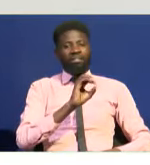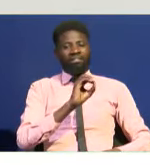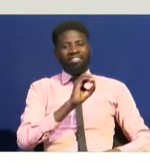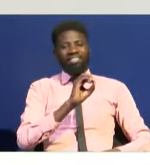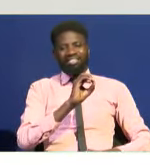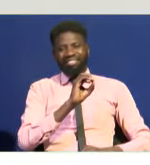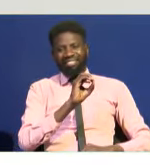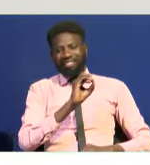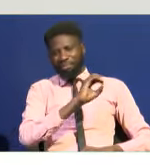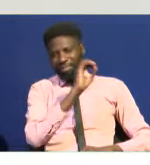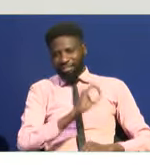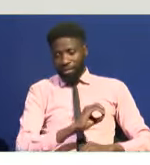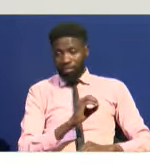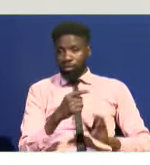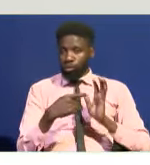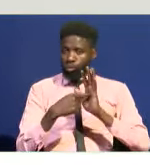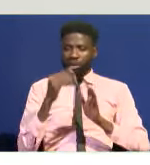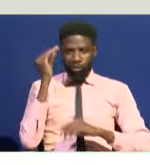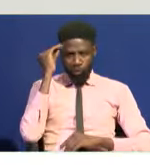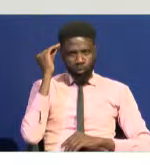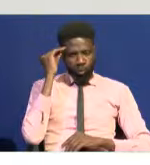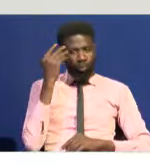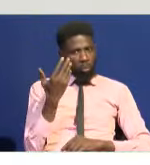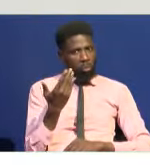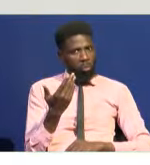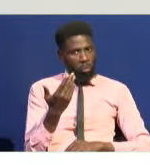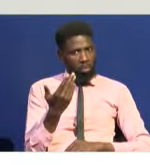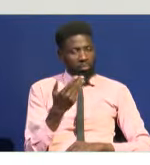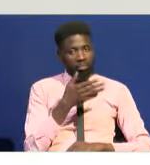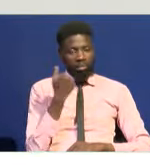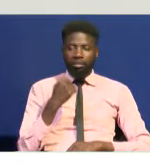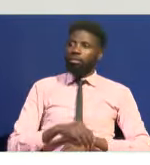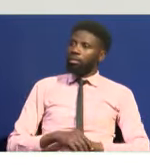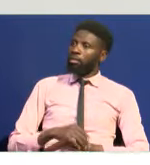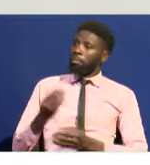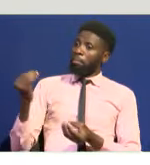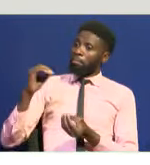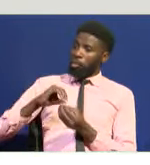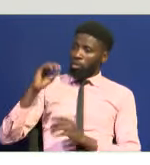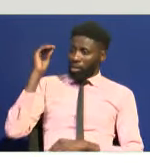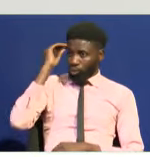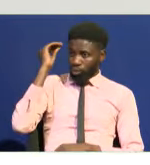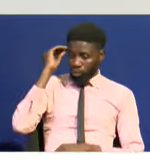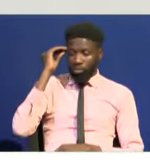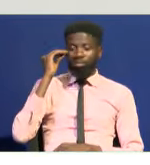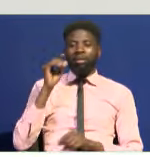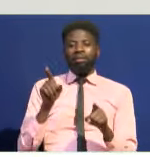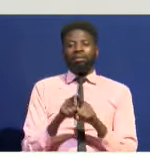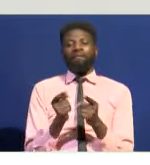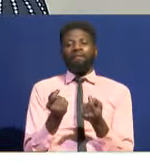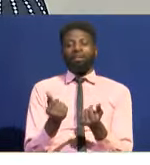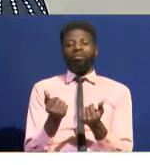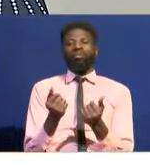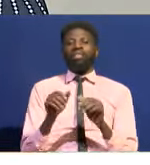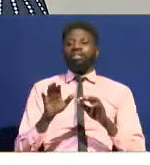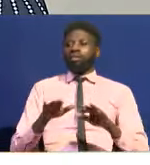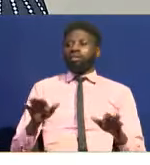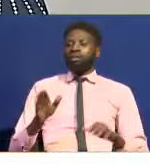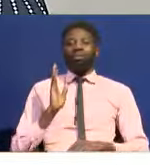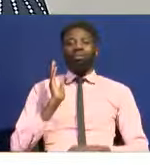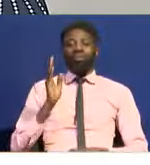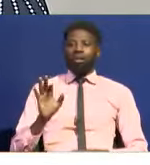that's, education is a positive move when it comes. The more you get educated, the lesser children will go through